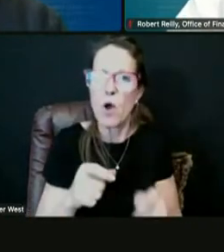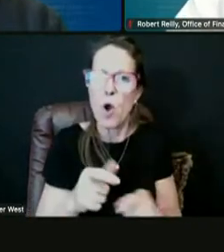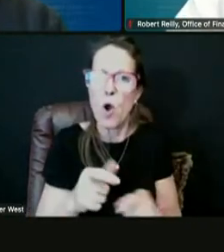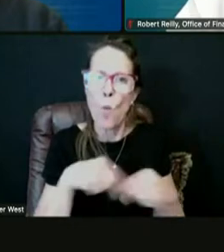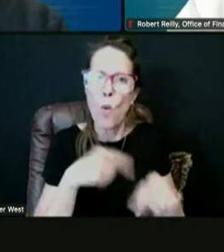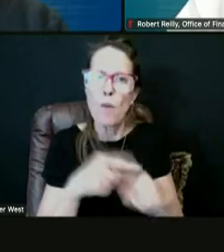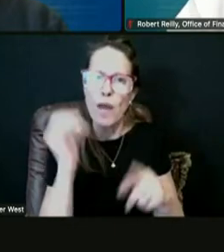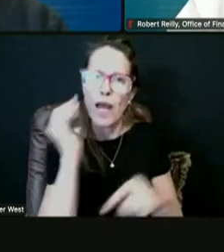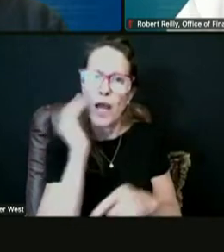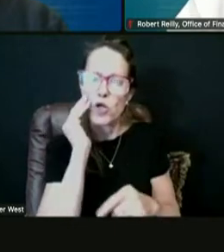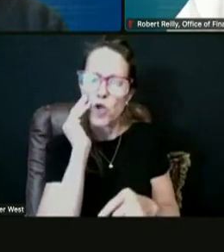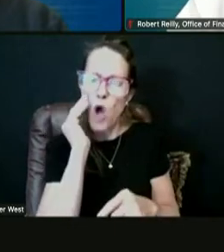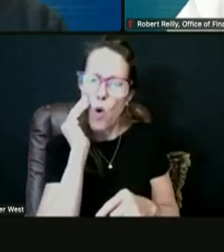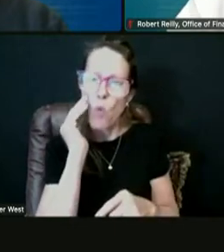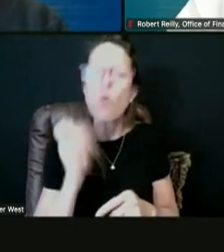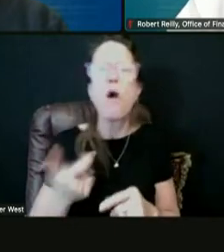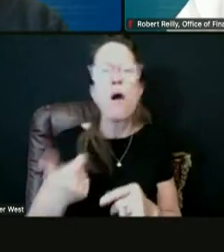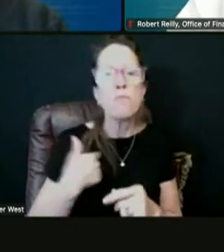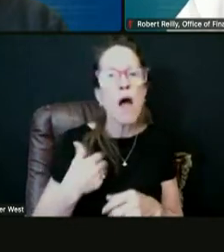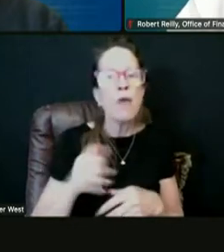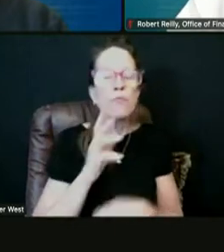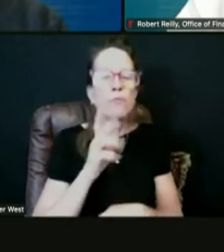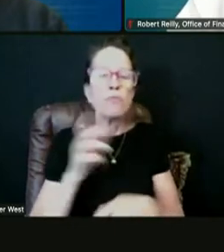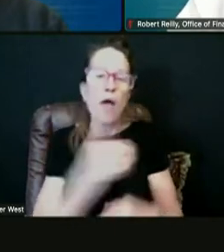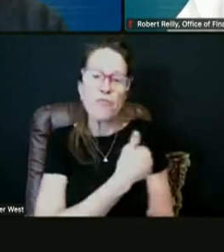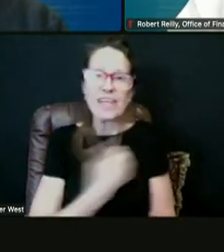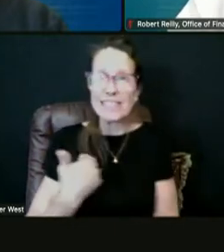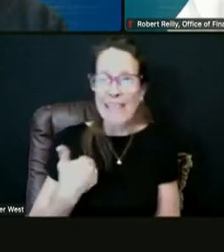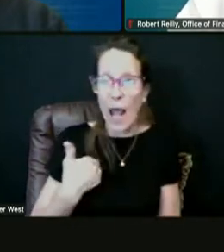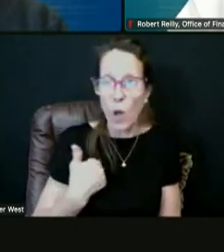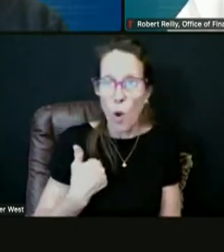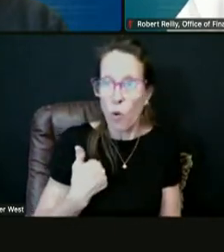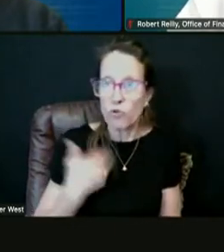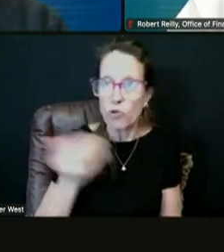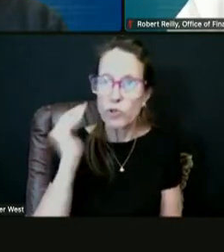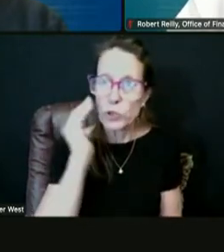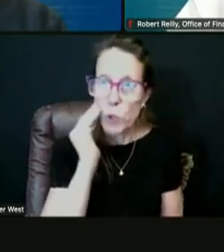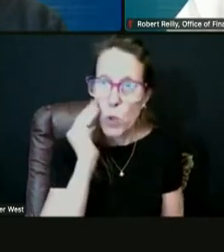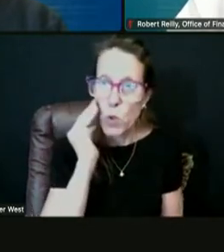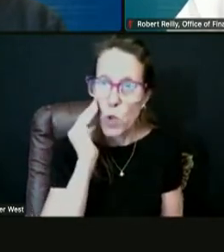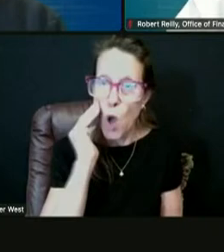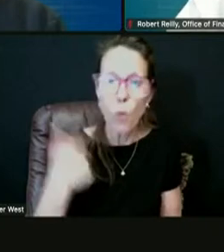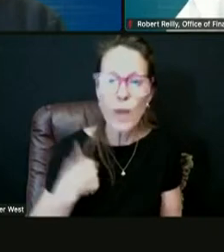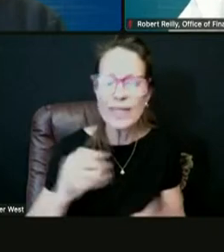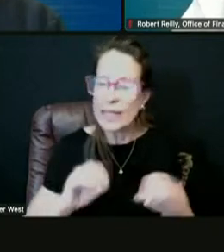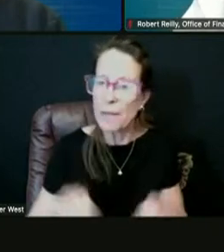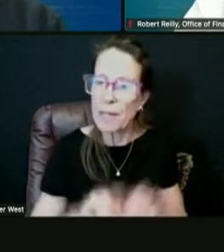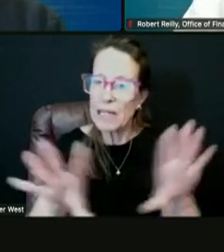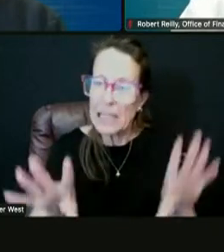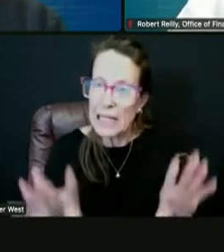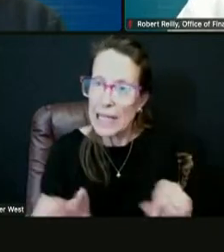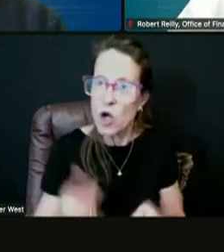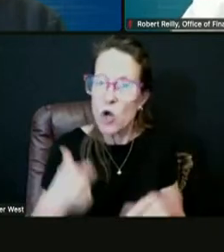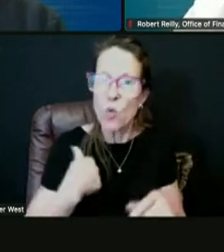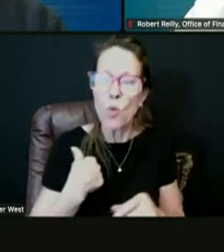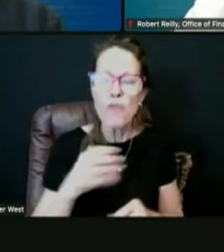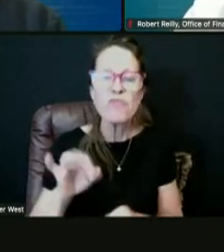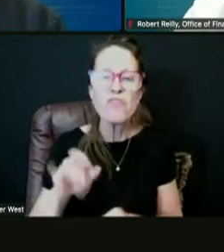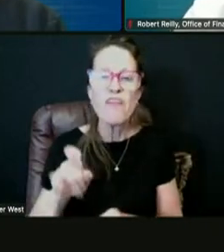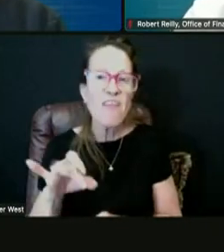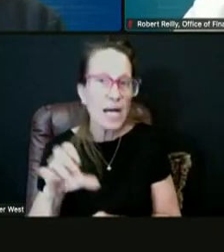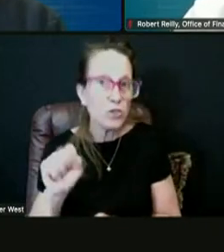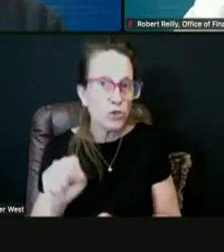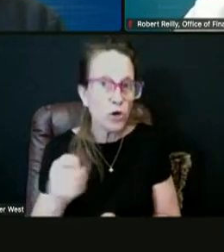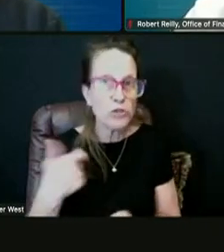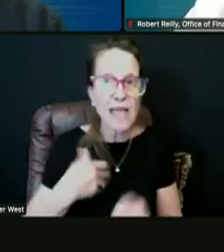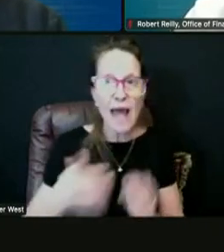our stakeholders mentioned transparency. Well, we want to be transparent with any vendors that we work with, any partnerships that we develop, and most